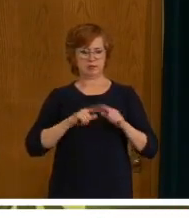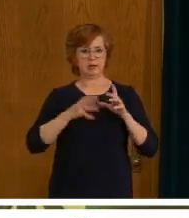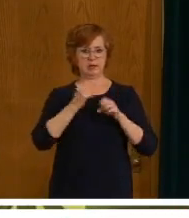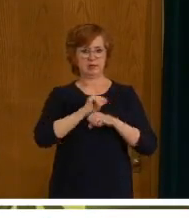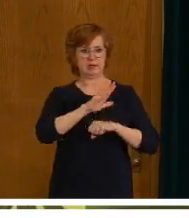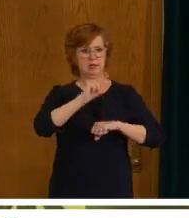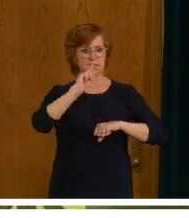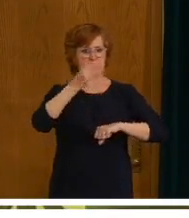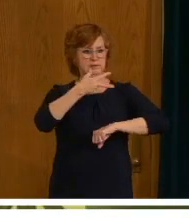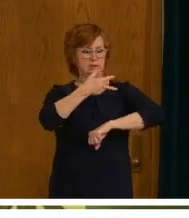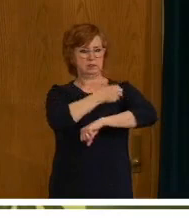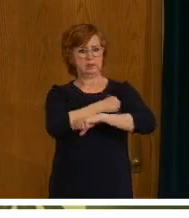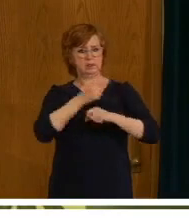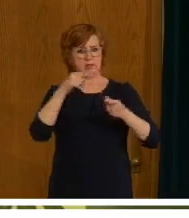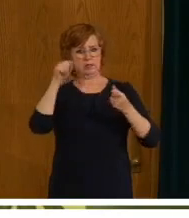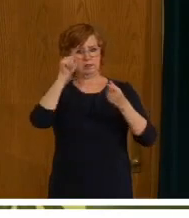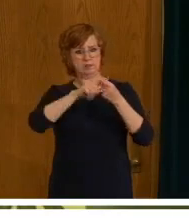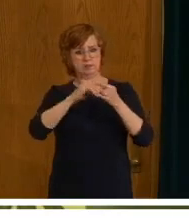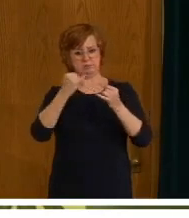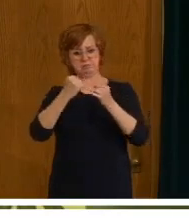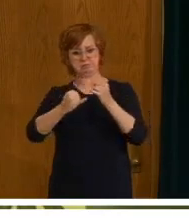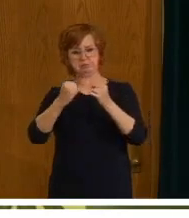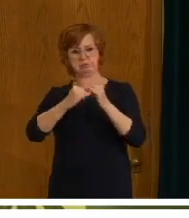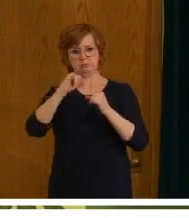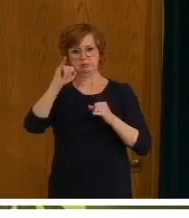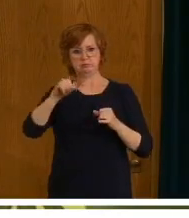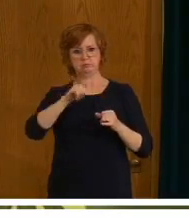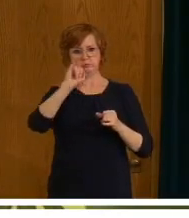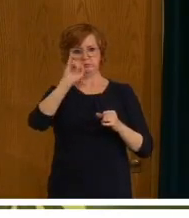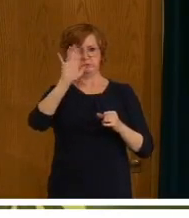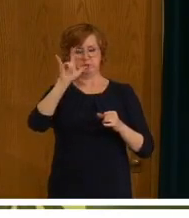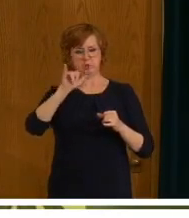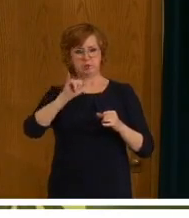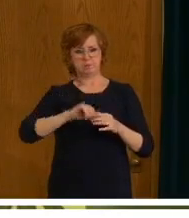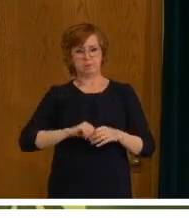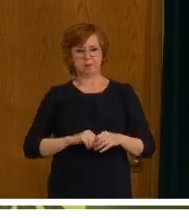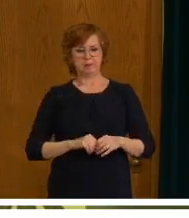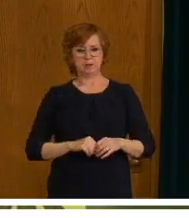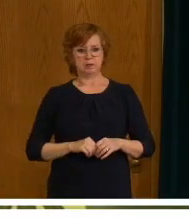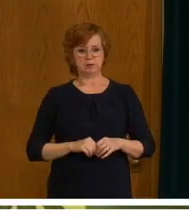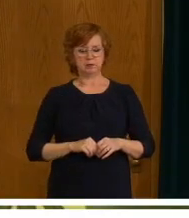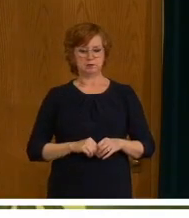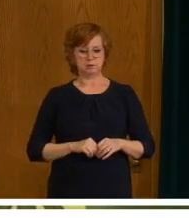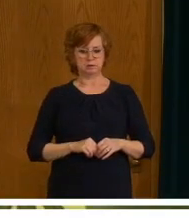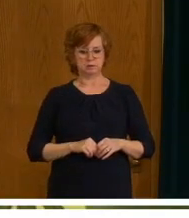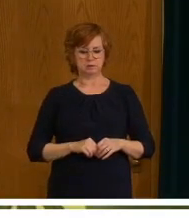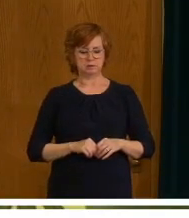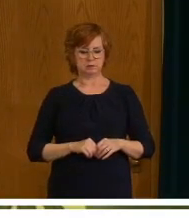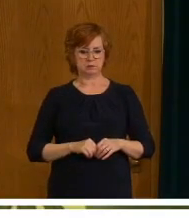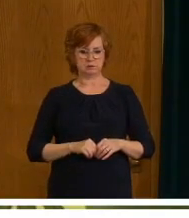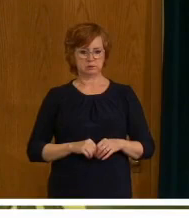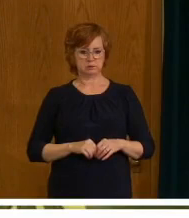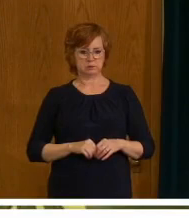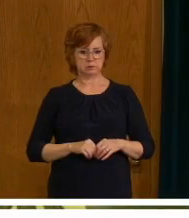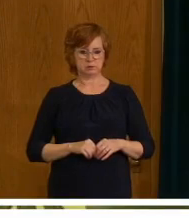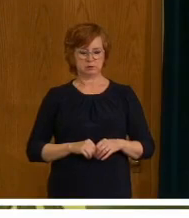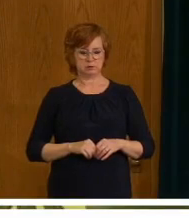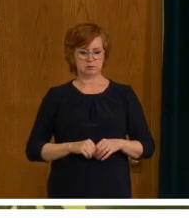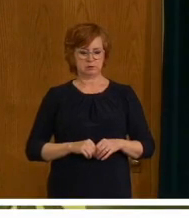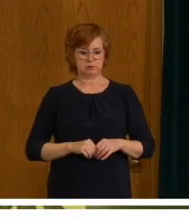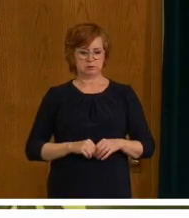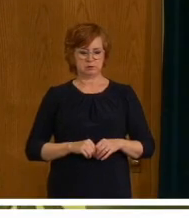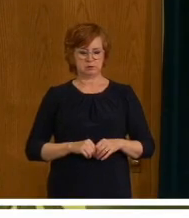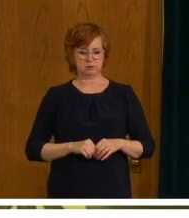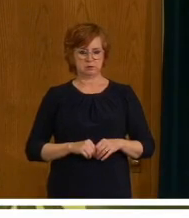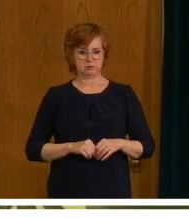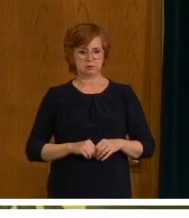until likely late July. So why not just wait until that age group has a chance to get a second vaccination before we